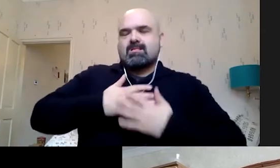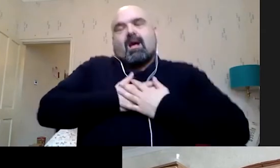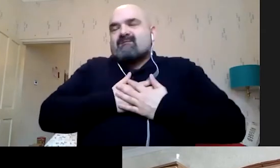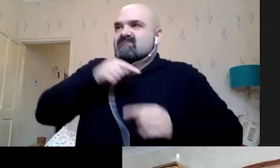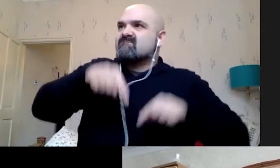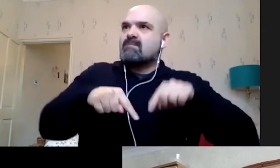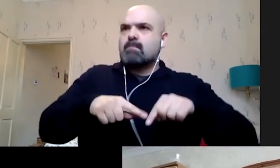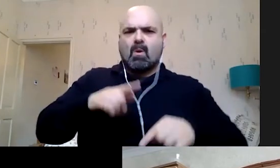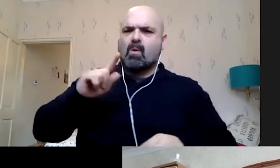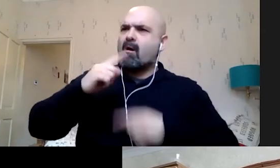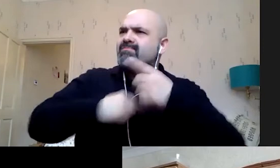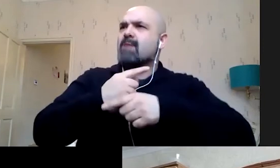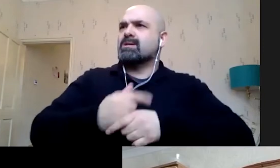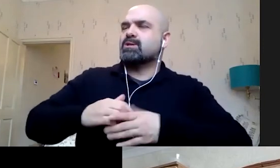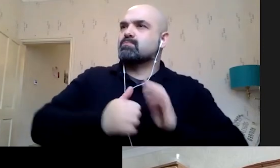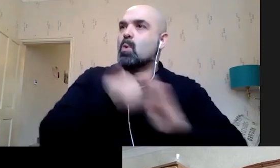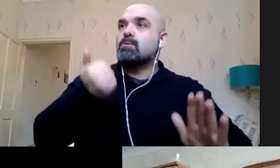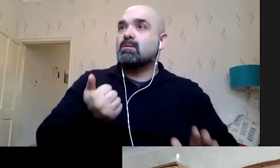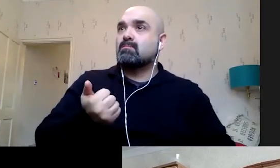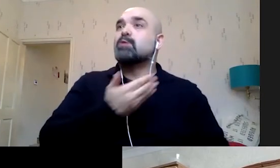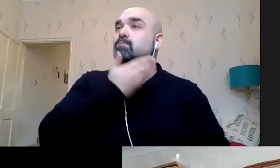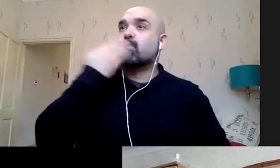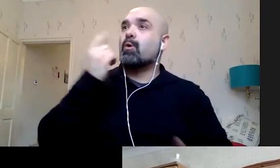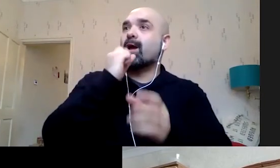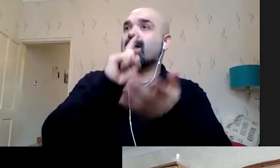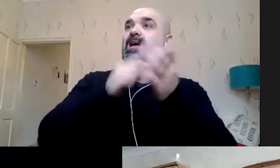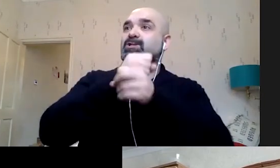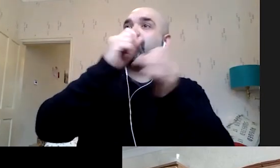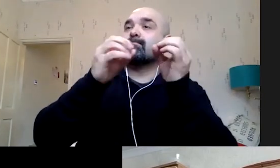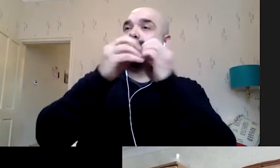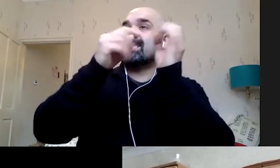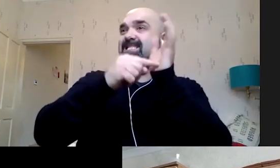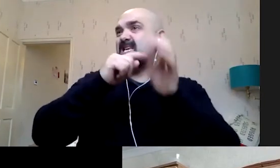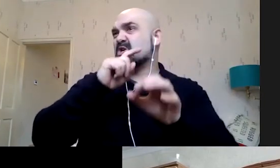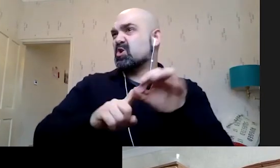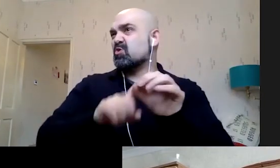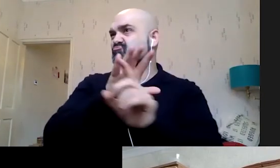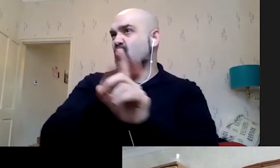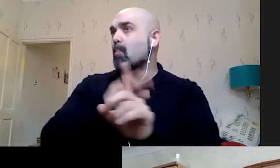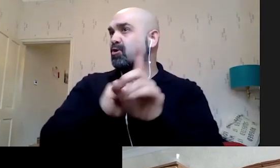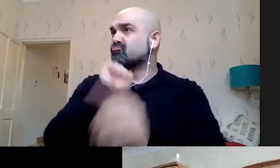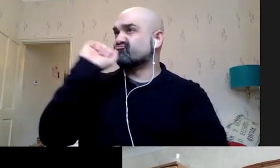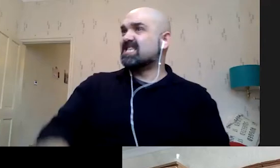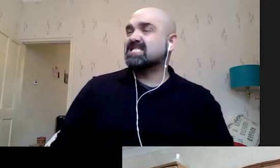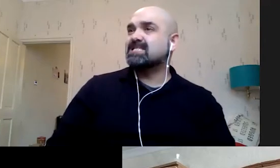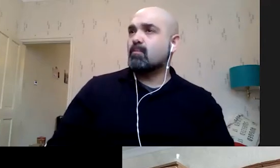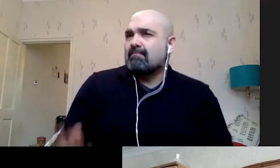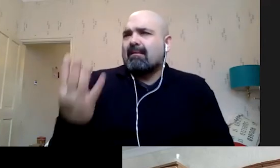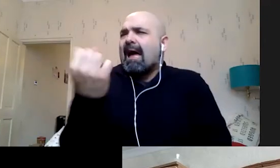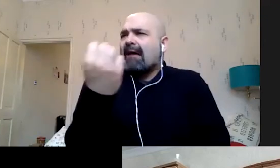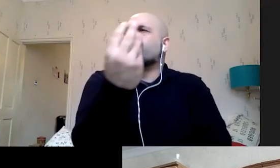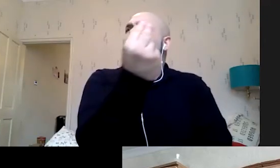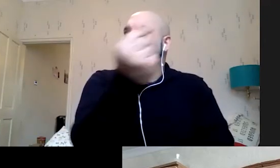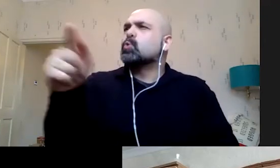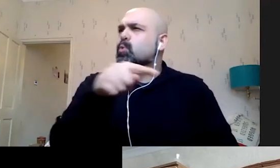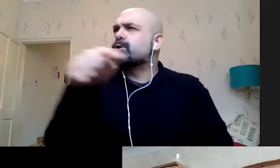and there's hardly any LGBTQ role models for me. And yeah, I think, well, there are LGBTQ role